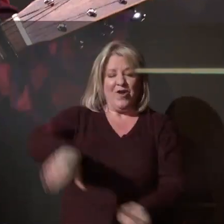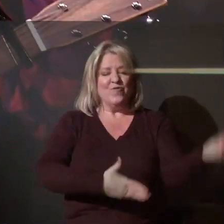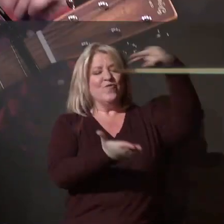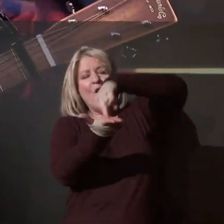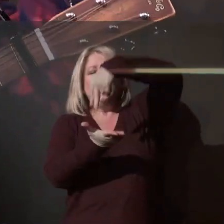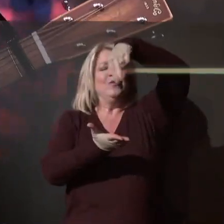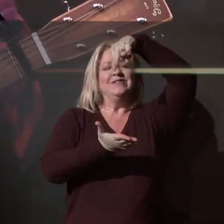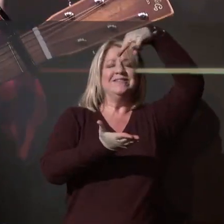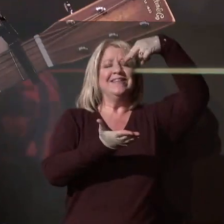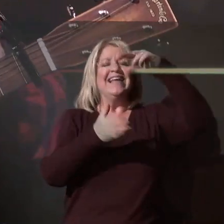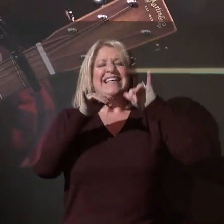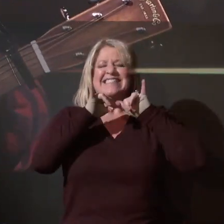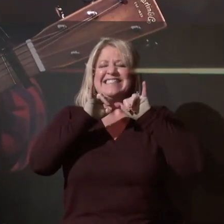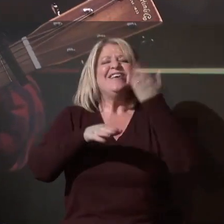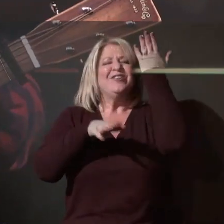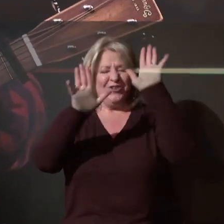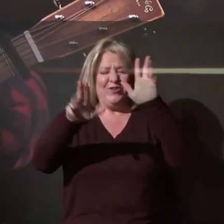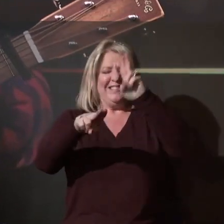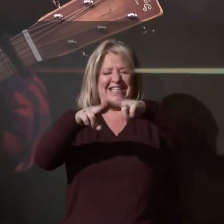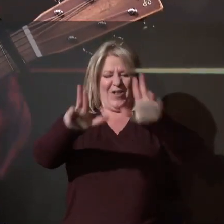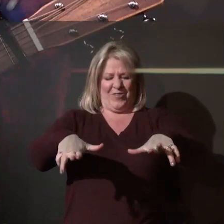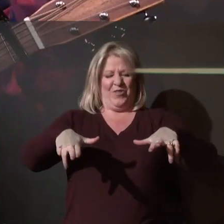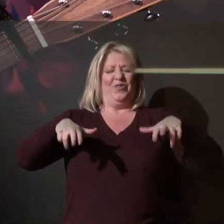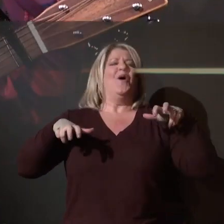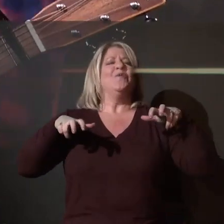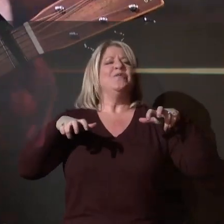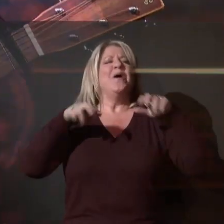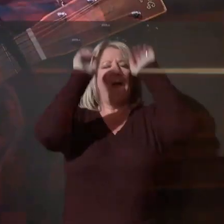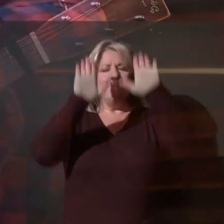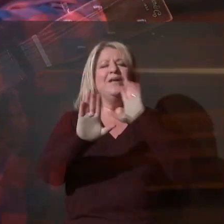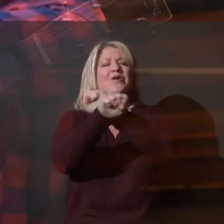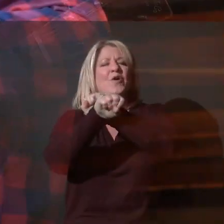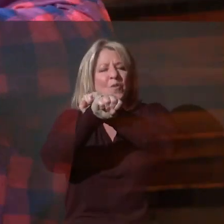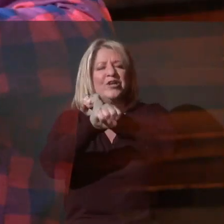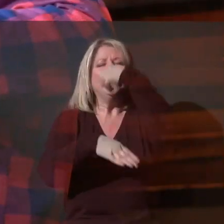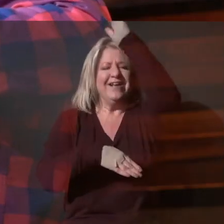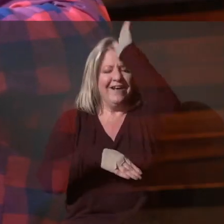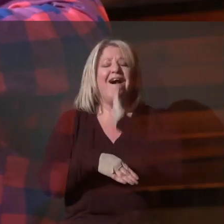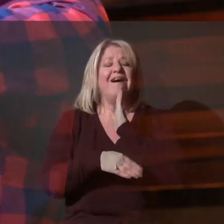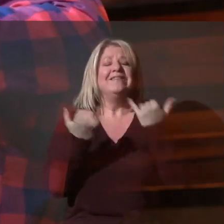still the same. You're still on the throne. You're still a miracle-working God this morning.